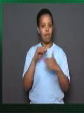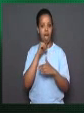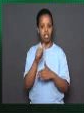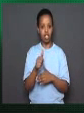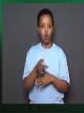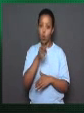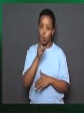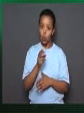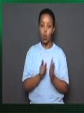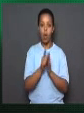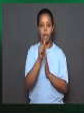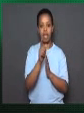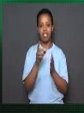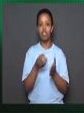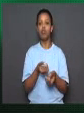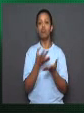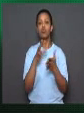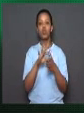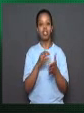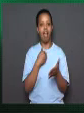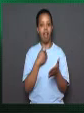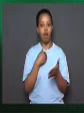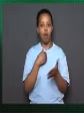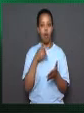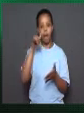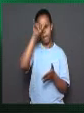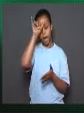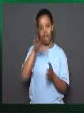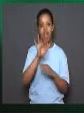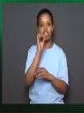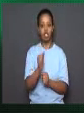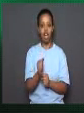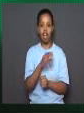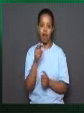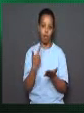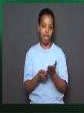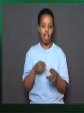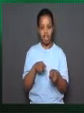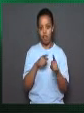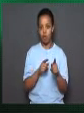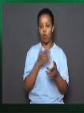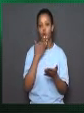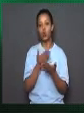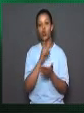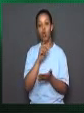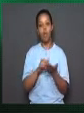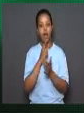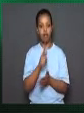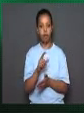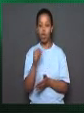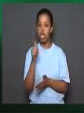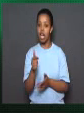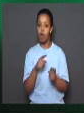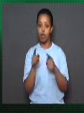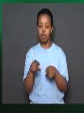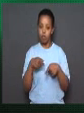fast-growing beef cow. This would be great for the farmer. The other reason the farmer